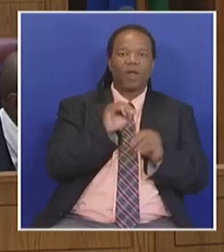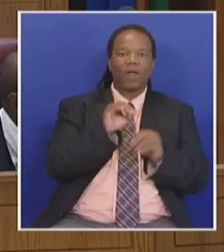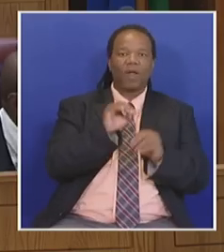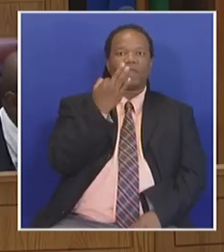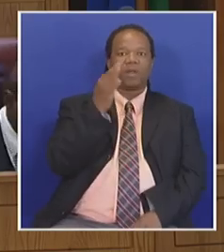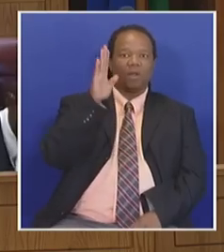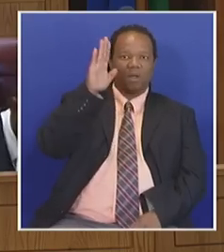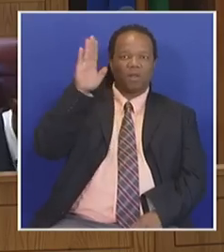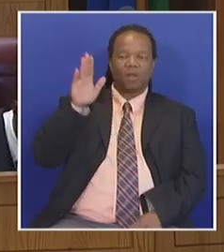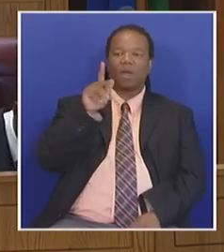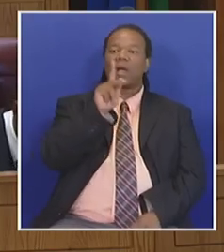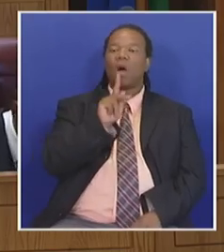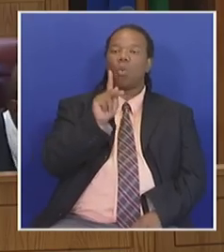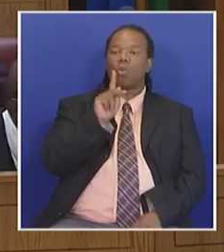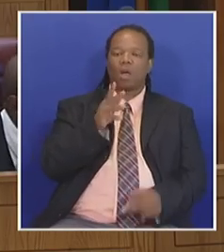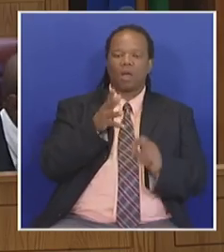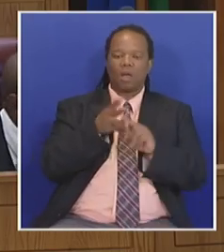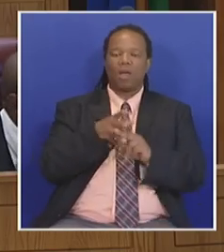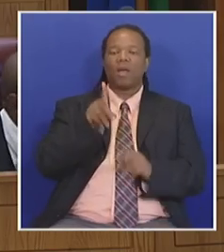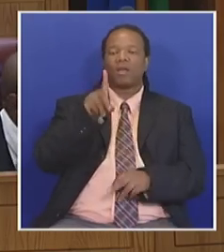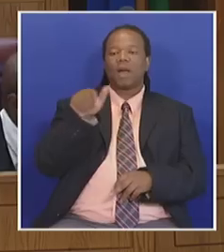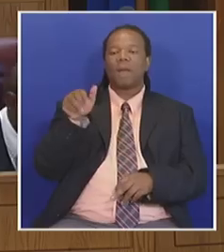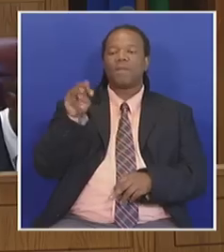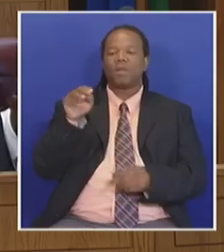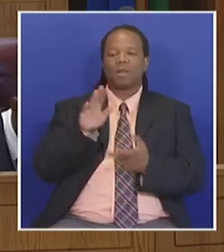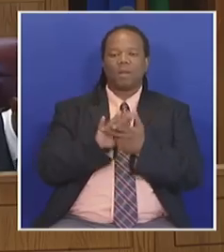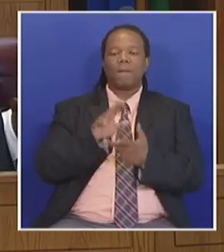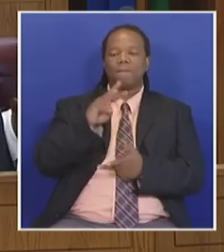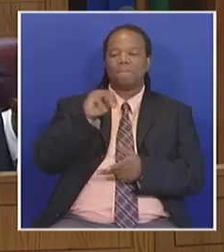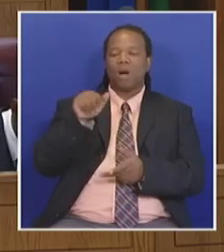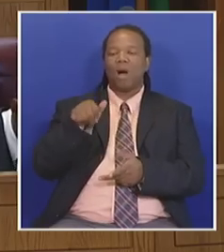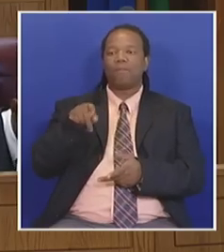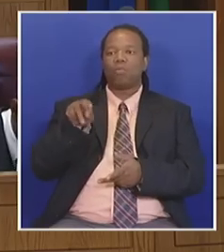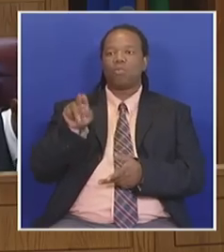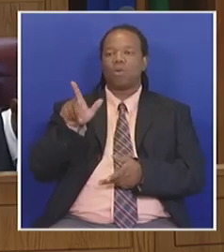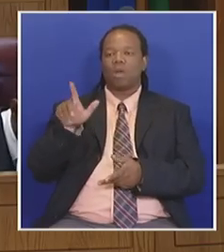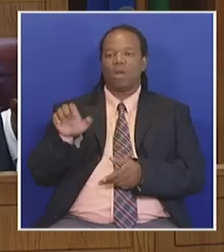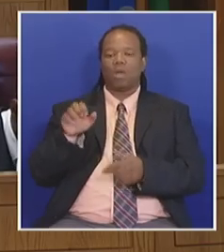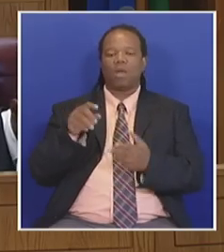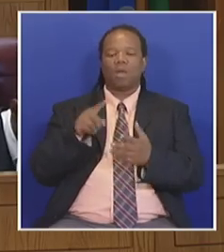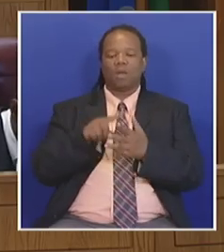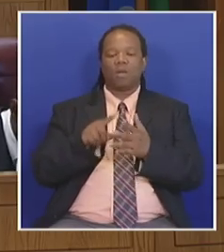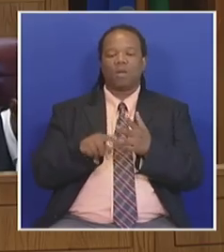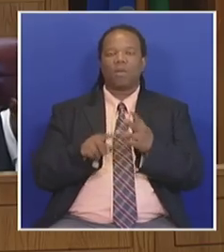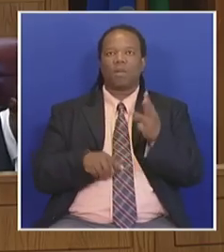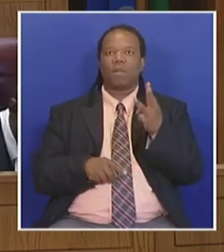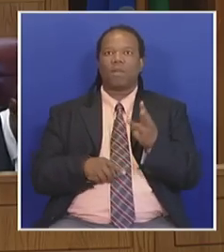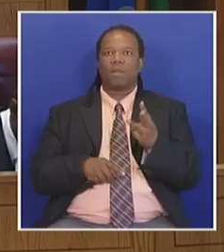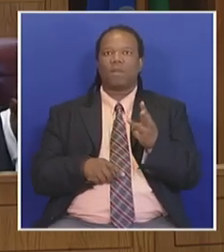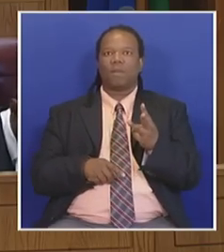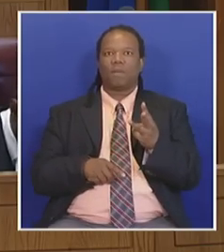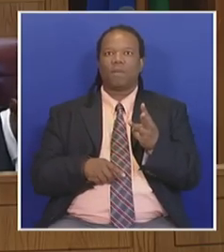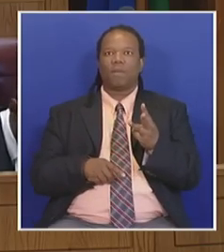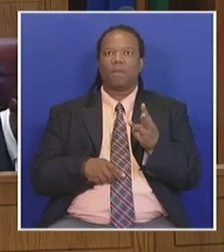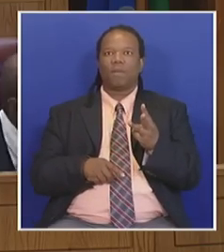Ntate Kaula, Medlamini, Memanopole. Please, the others, please note. Are